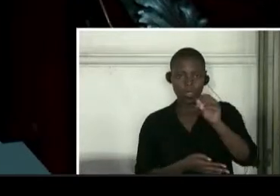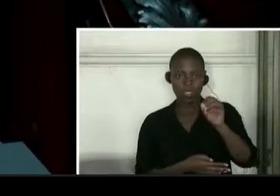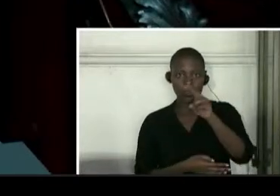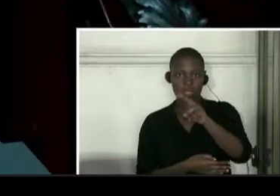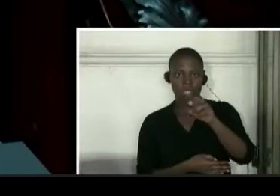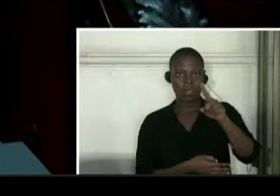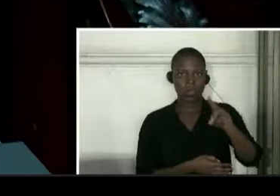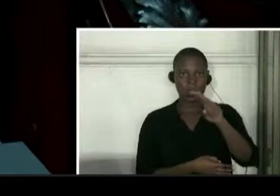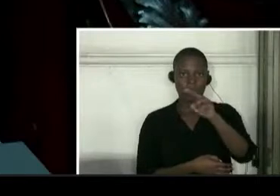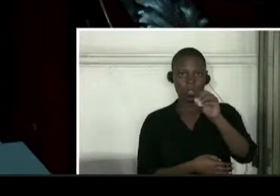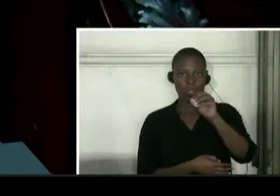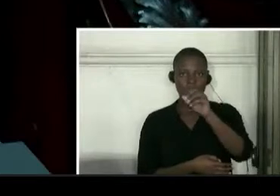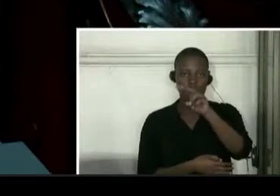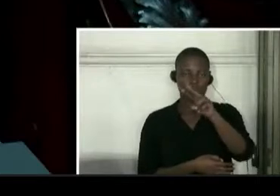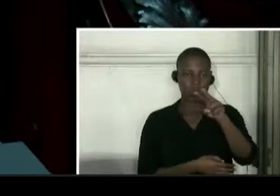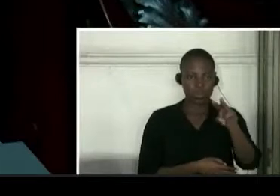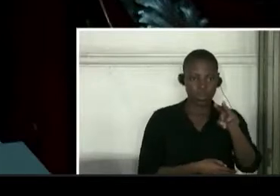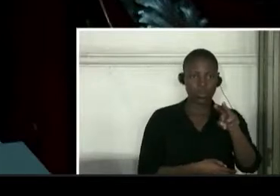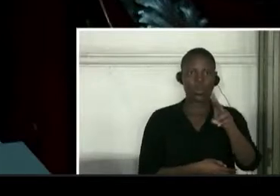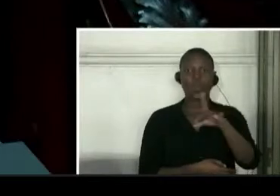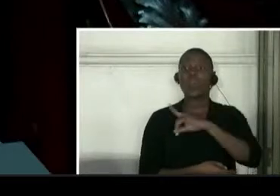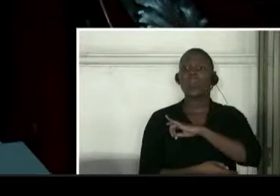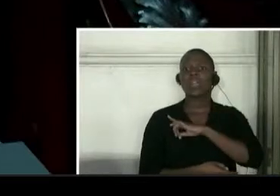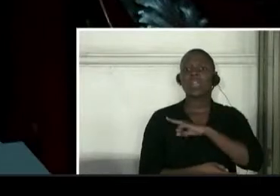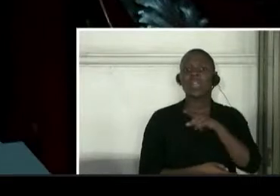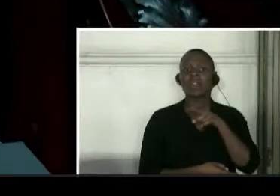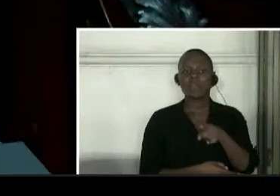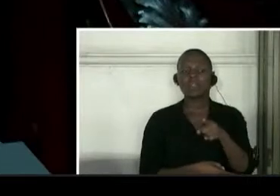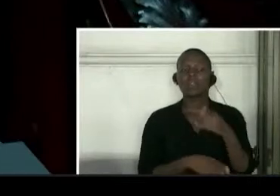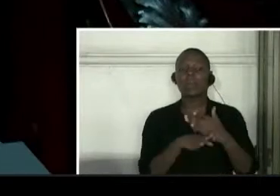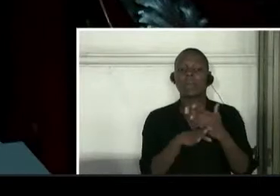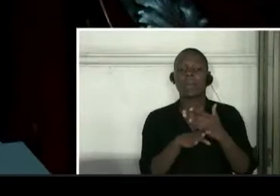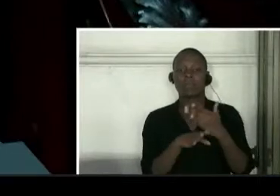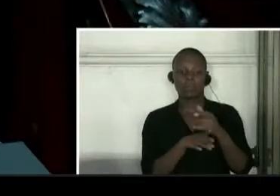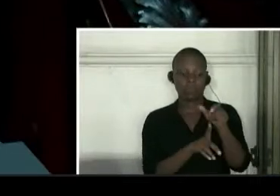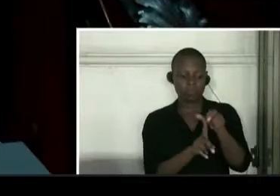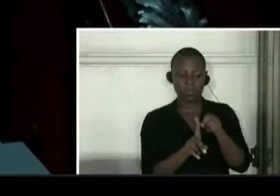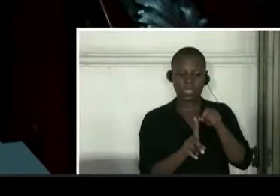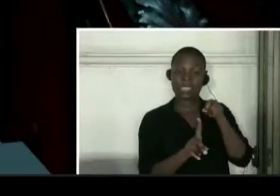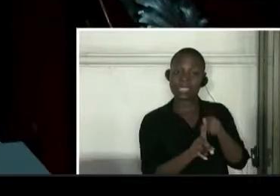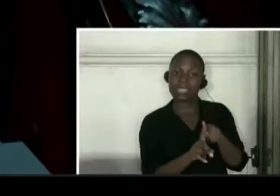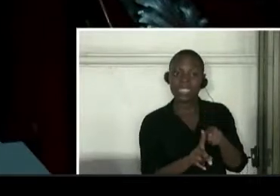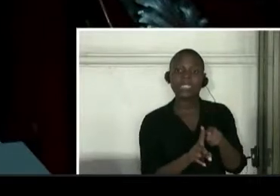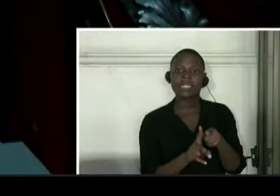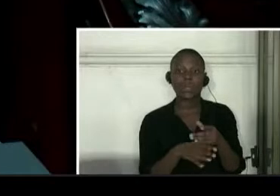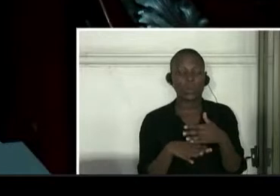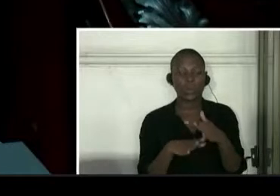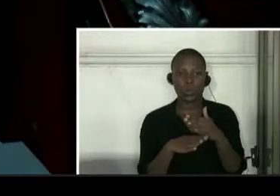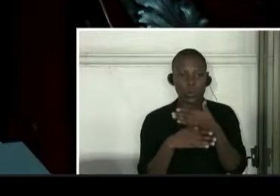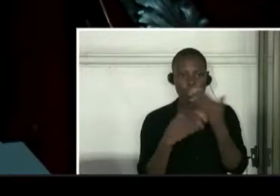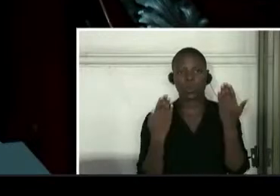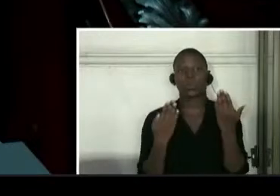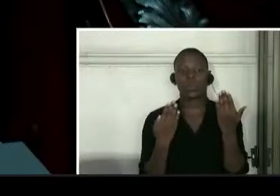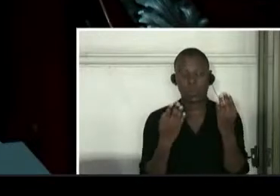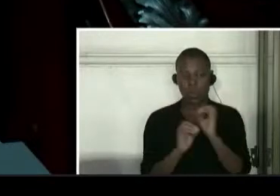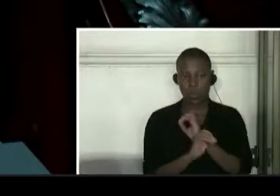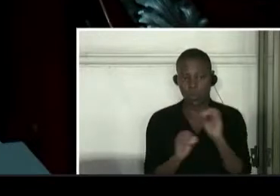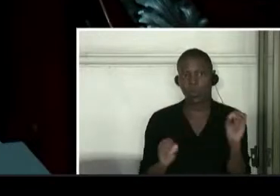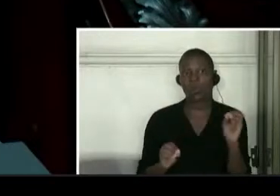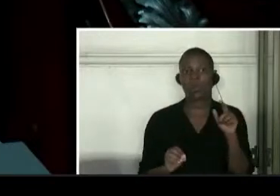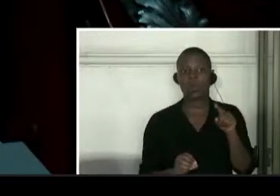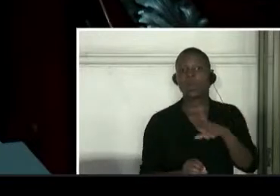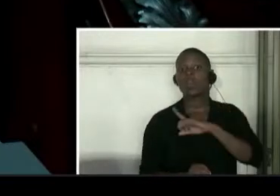2021-2022 is related to the compensation of employees' budget as well as fiscal consolidation cuts of 5.5